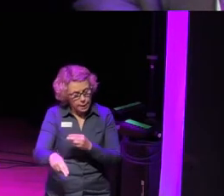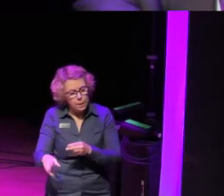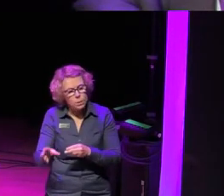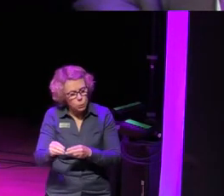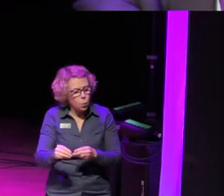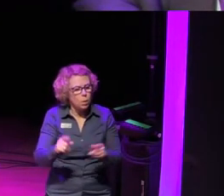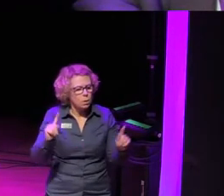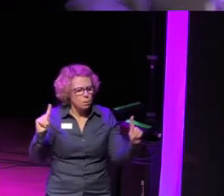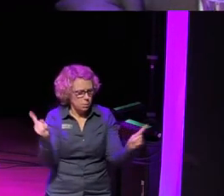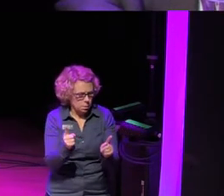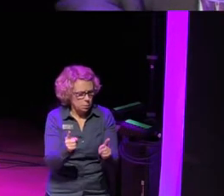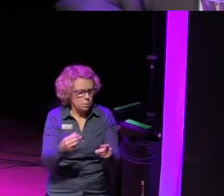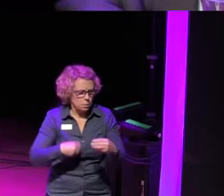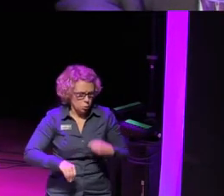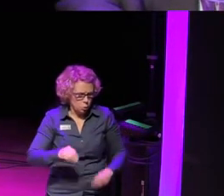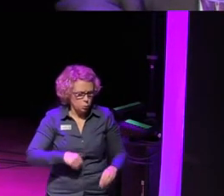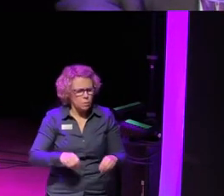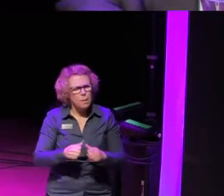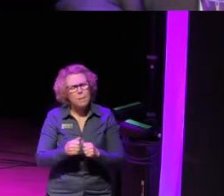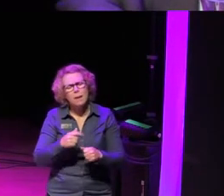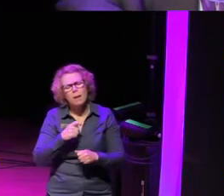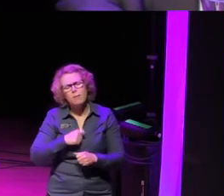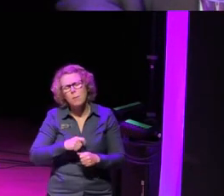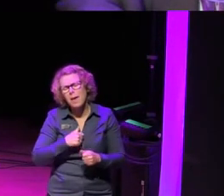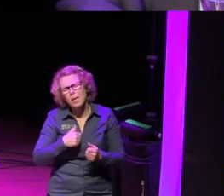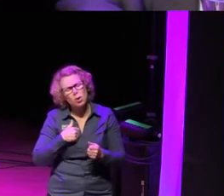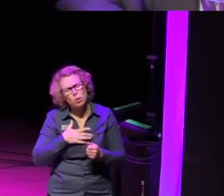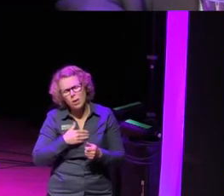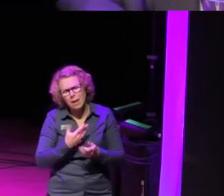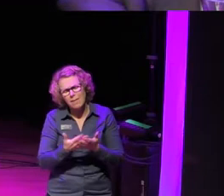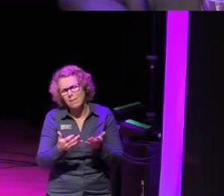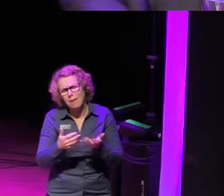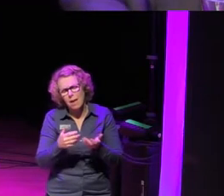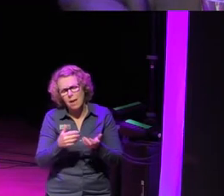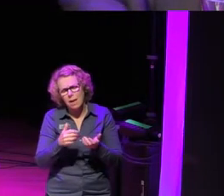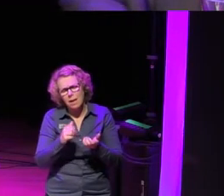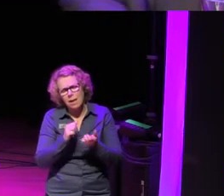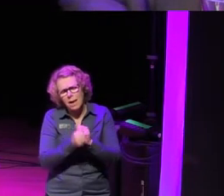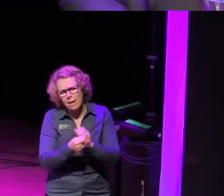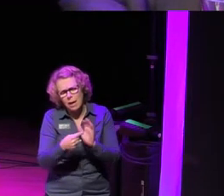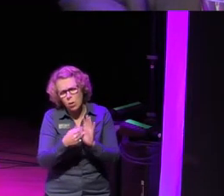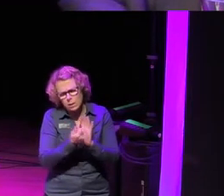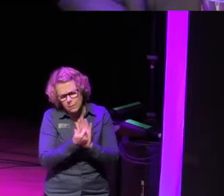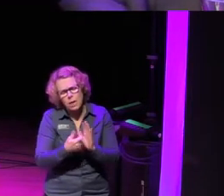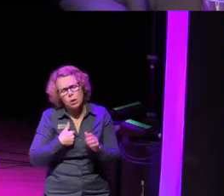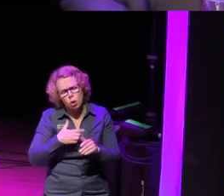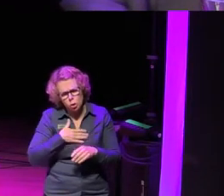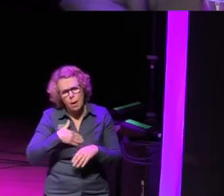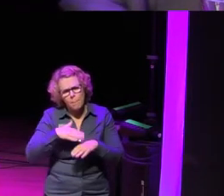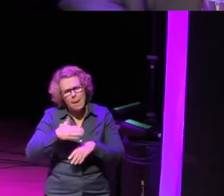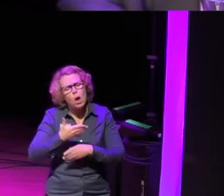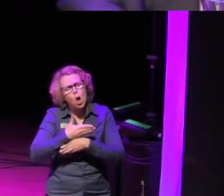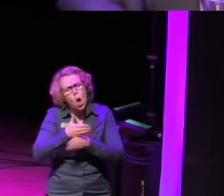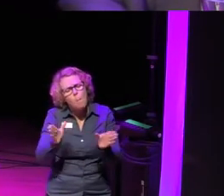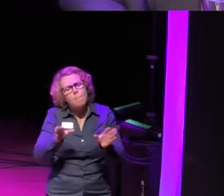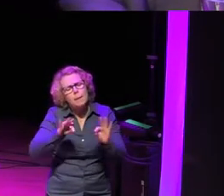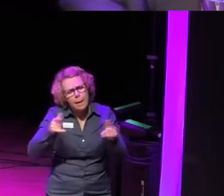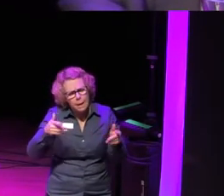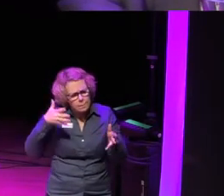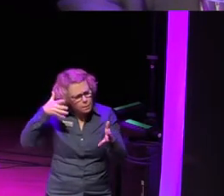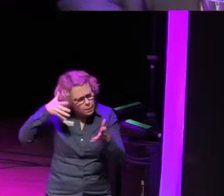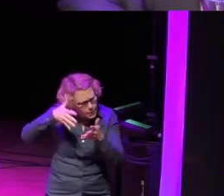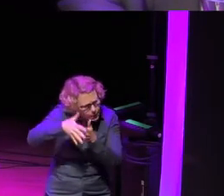corruption. But for me, it's not so much changing the law. I think transparency. I think transparency internationally is on